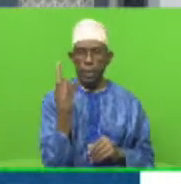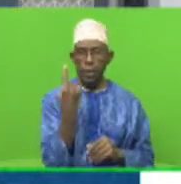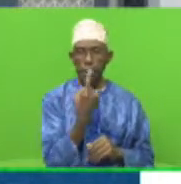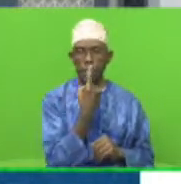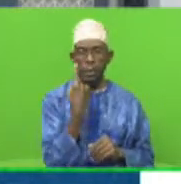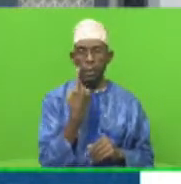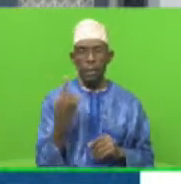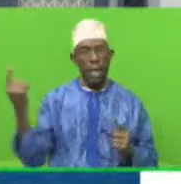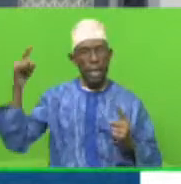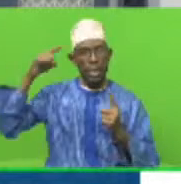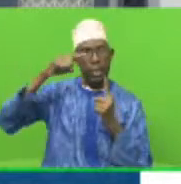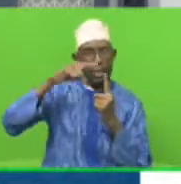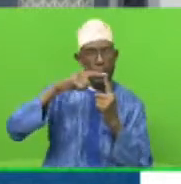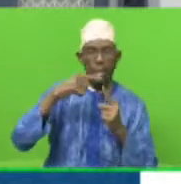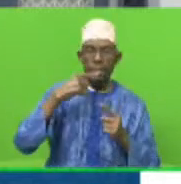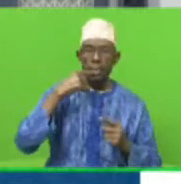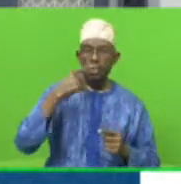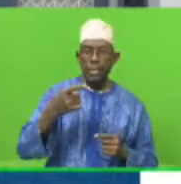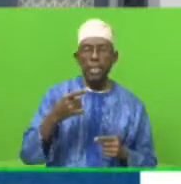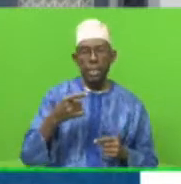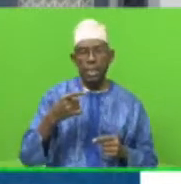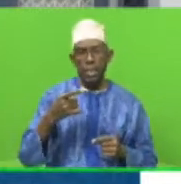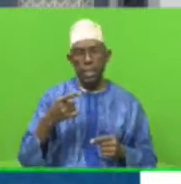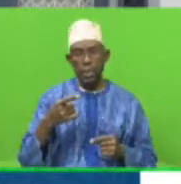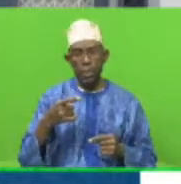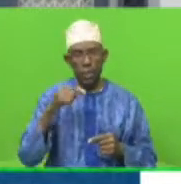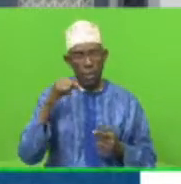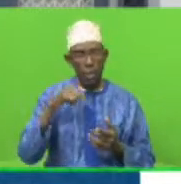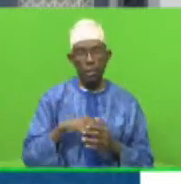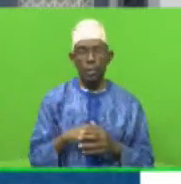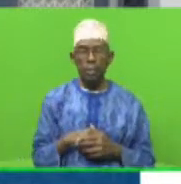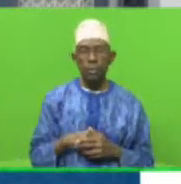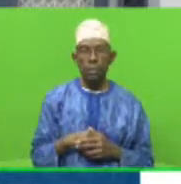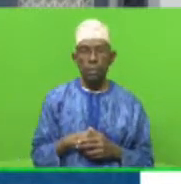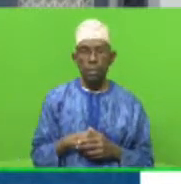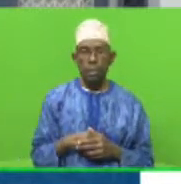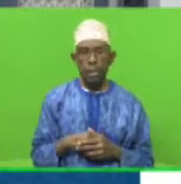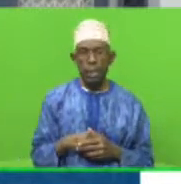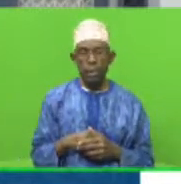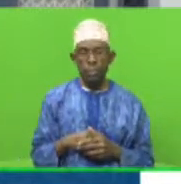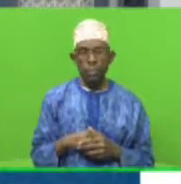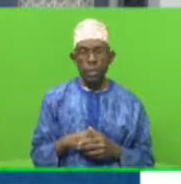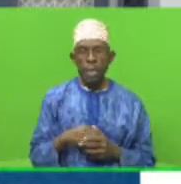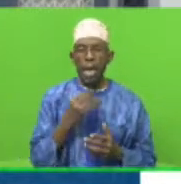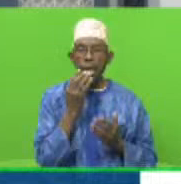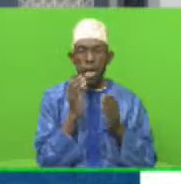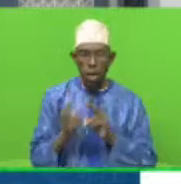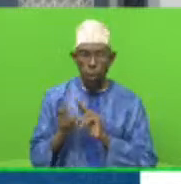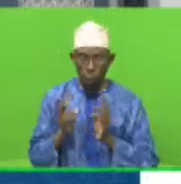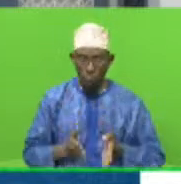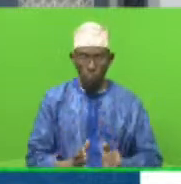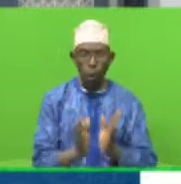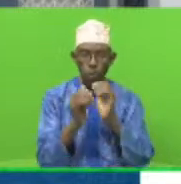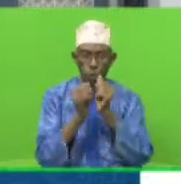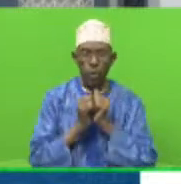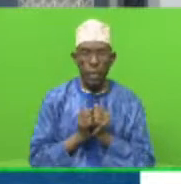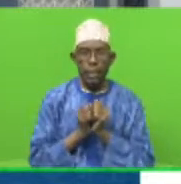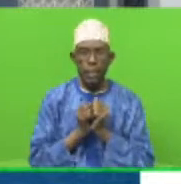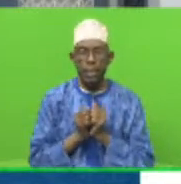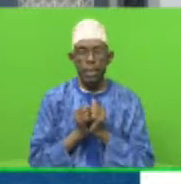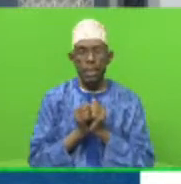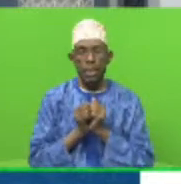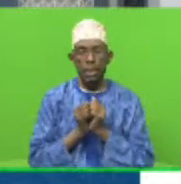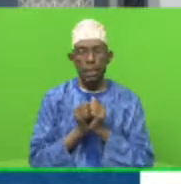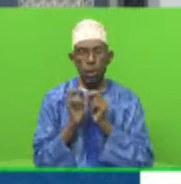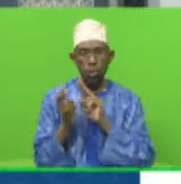aw hatta an takuna antum tajda'unaha." That human beings are born in this inherent